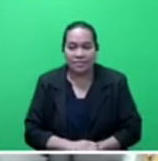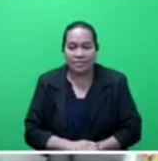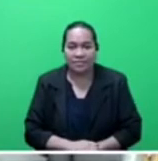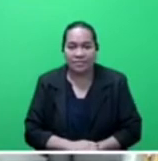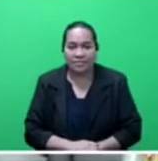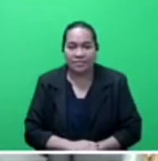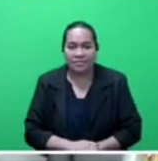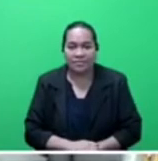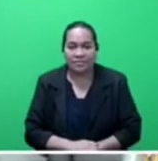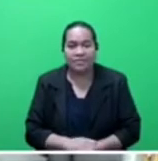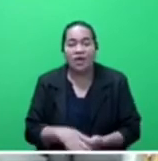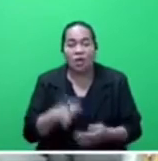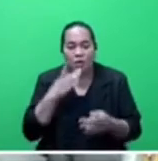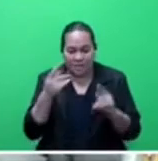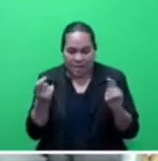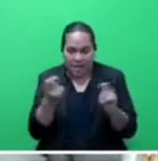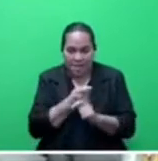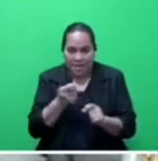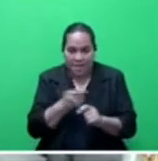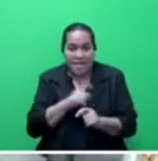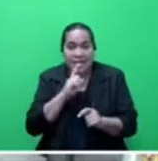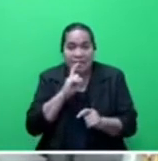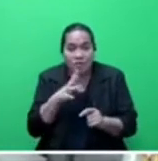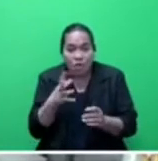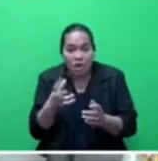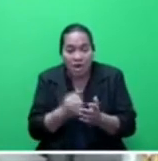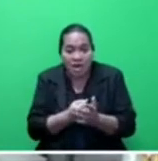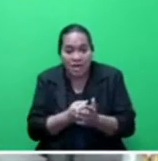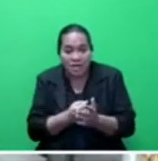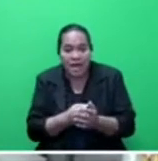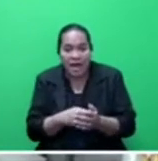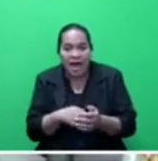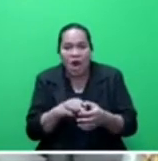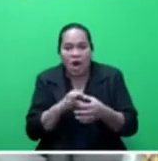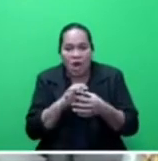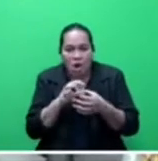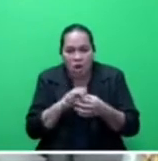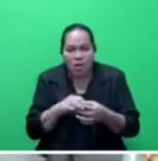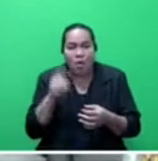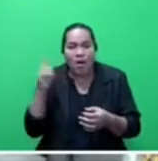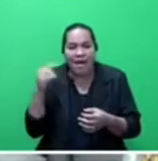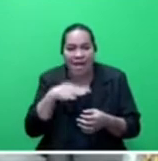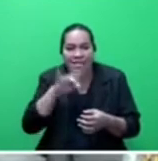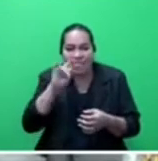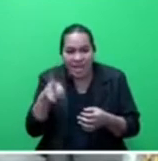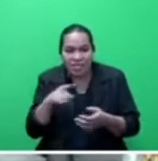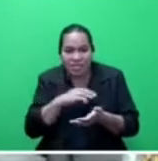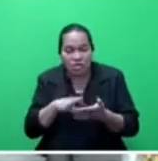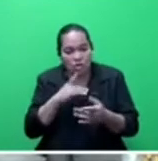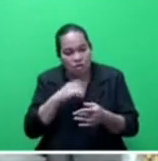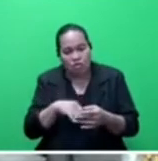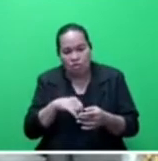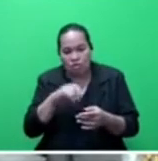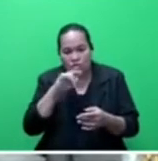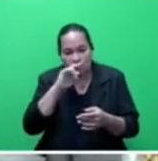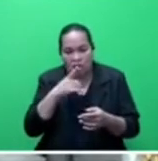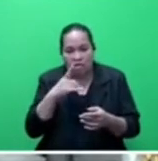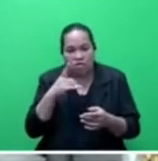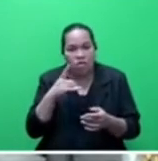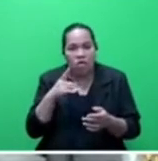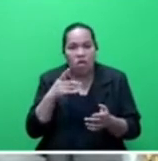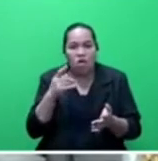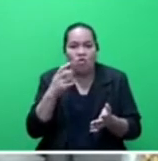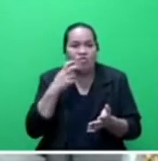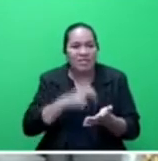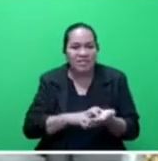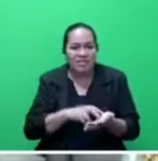was amended that if you were to earn residential rent above 100,000, then you would be able to register for VAT, i.e. to claim